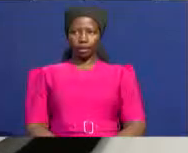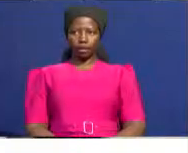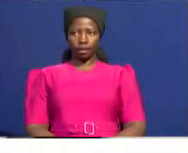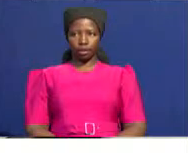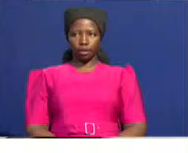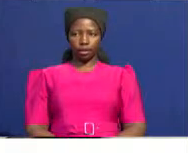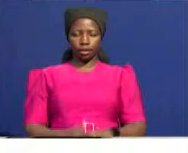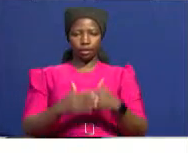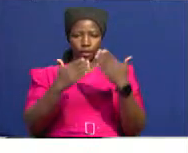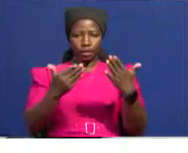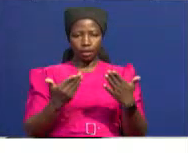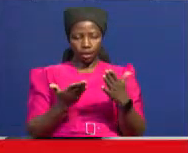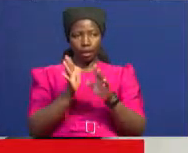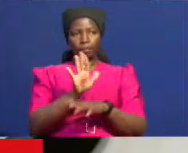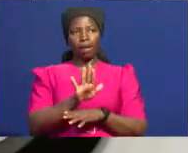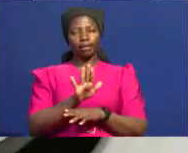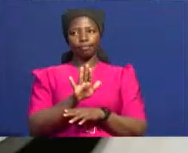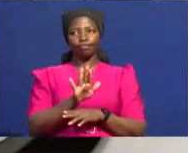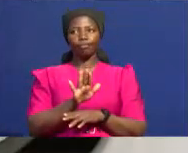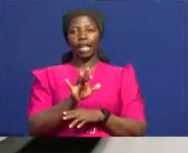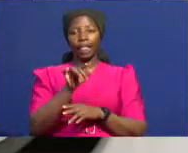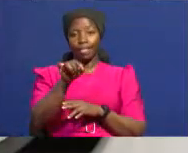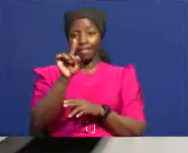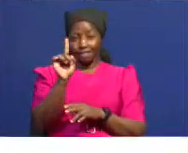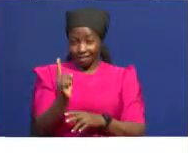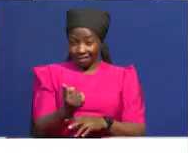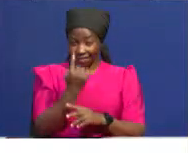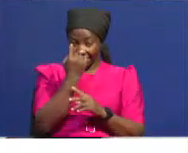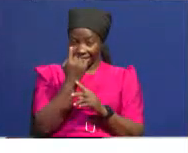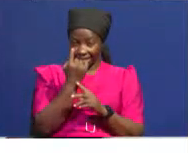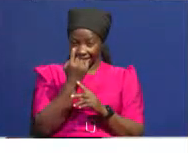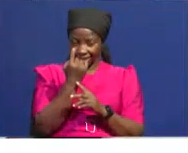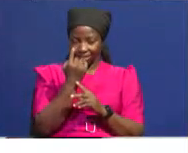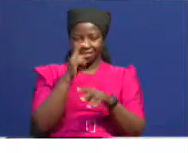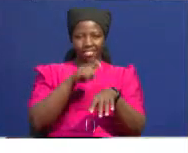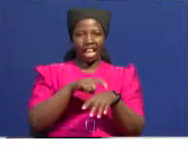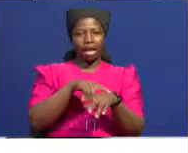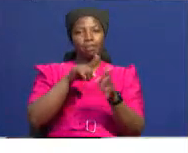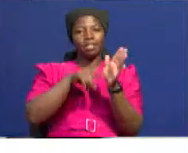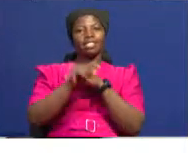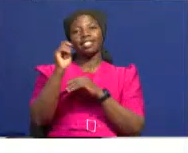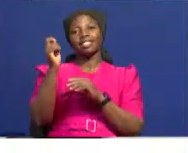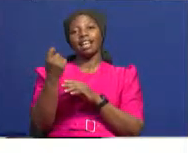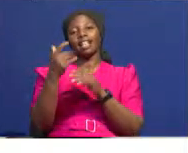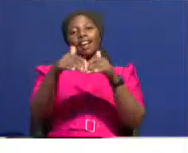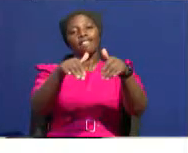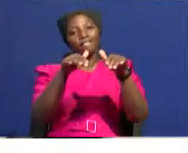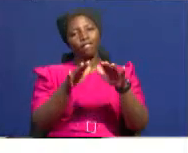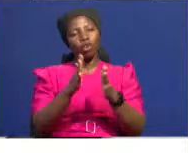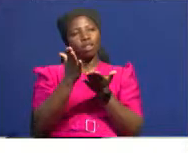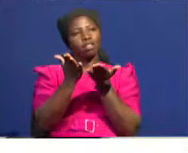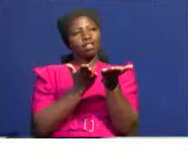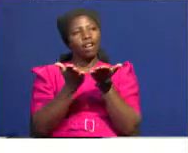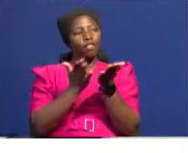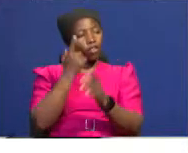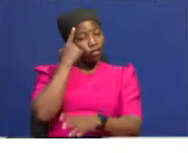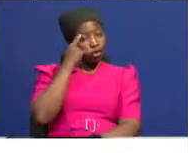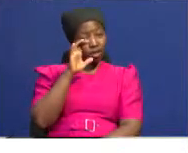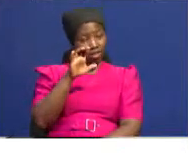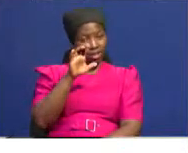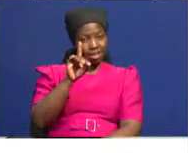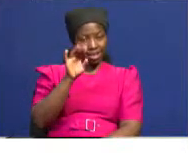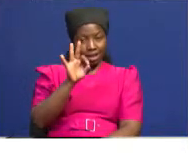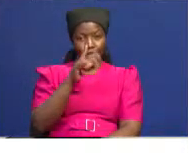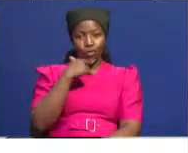Welcome back. It was a first of its kind in Kenya, a requiem mass for a chief of defense forces